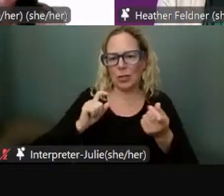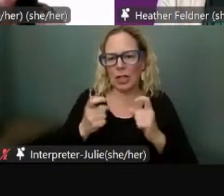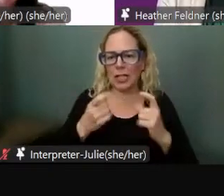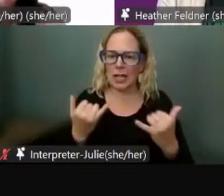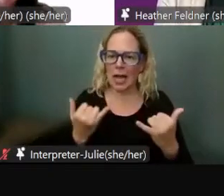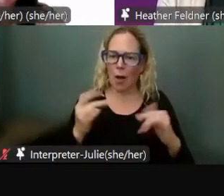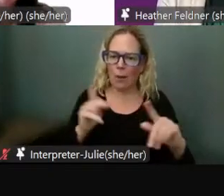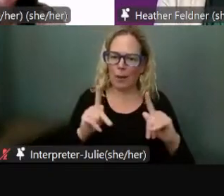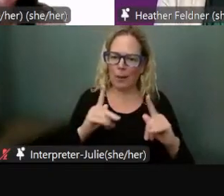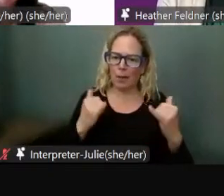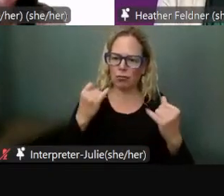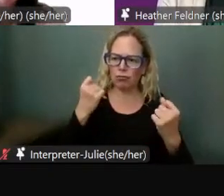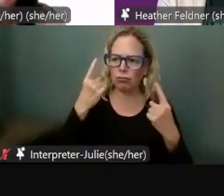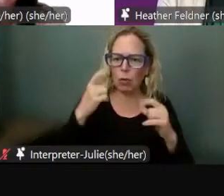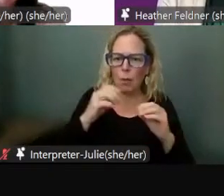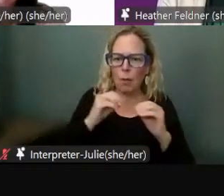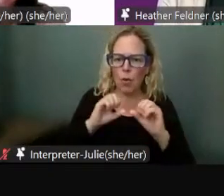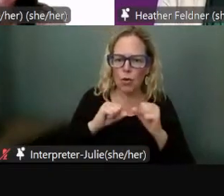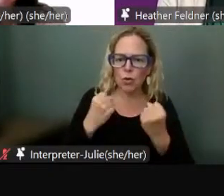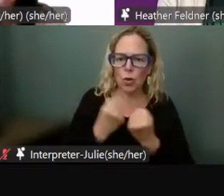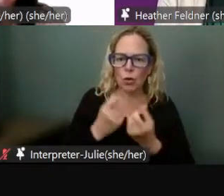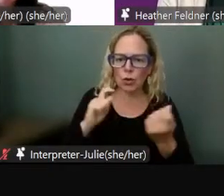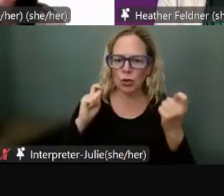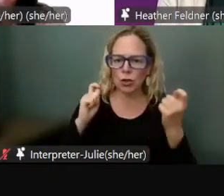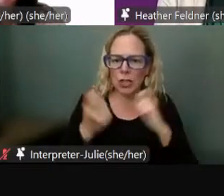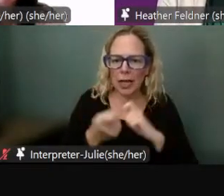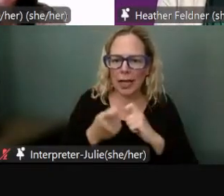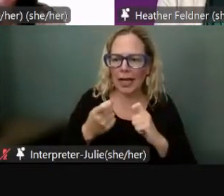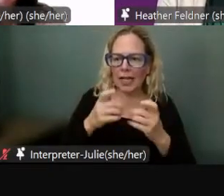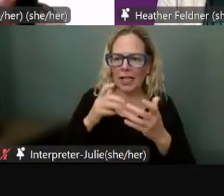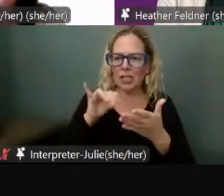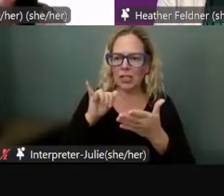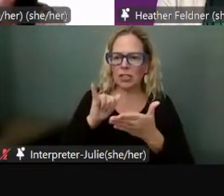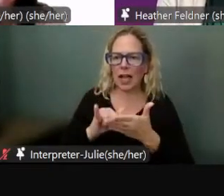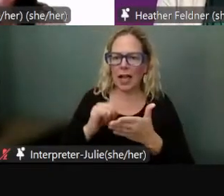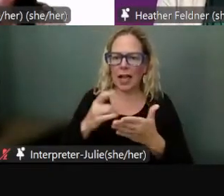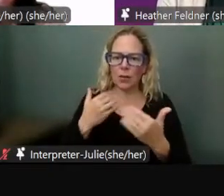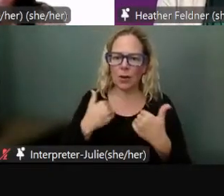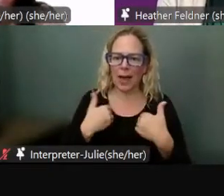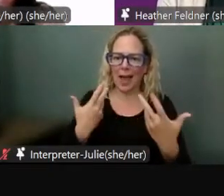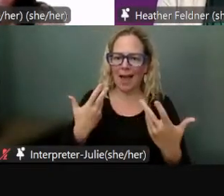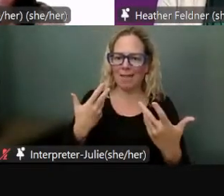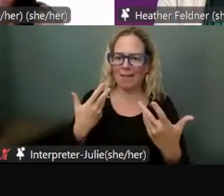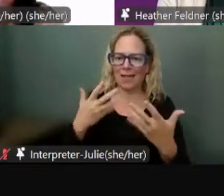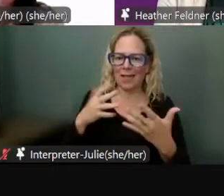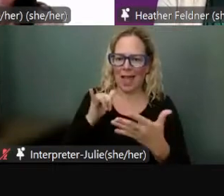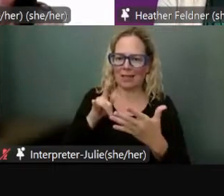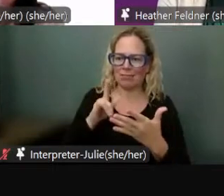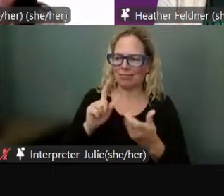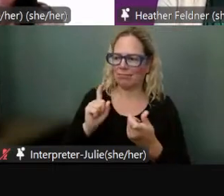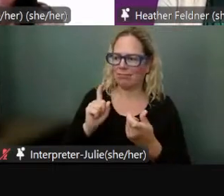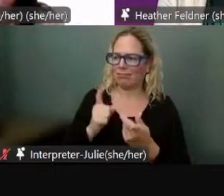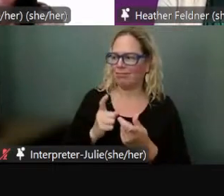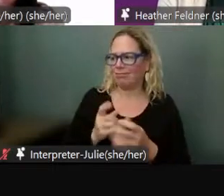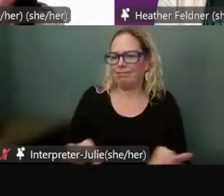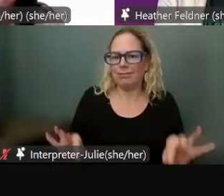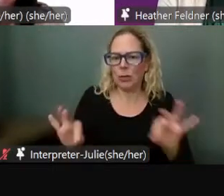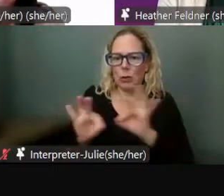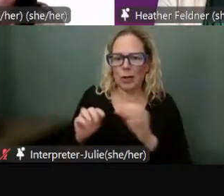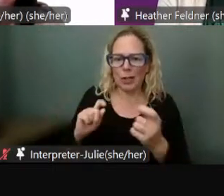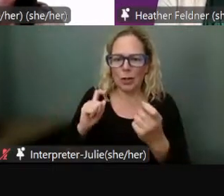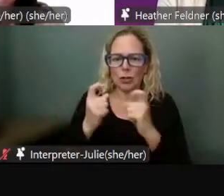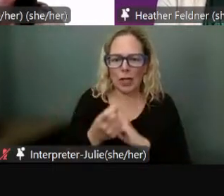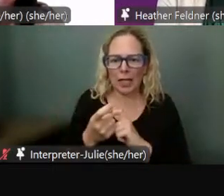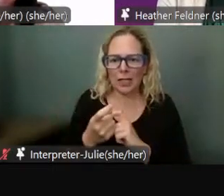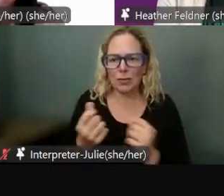aspect and, you know, critical disability studies, and we teach them about that much more. But there are a lot of practitioners out there that are